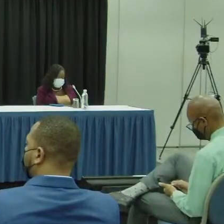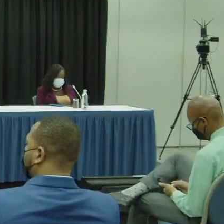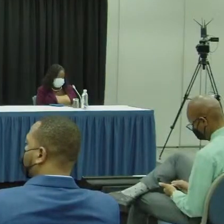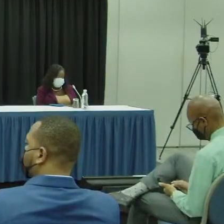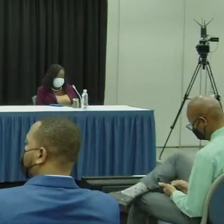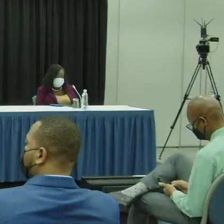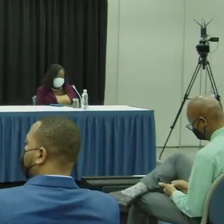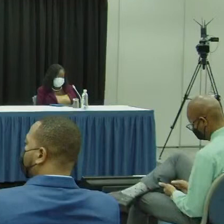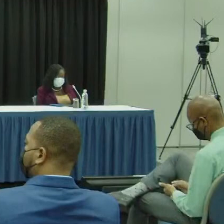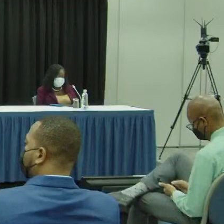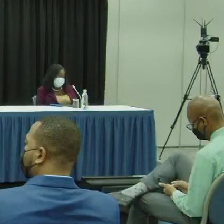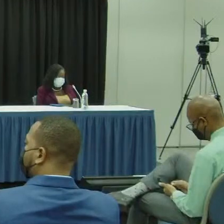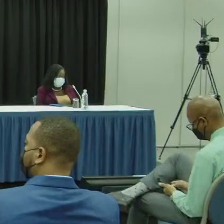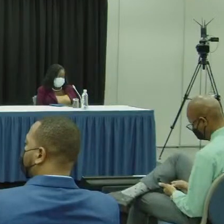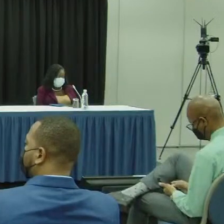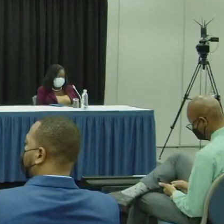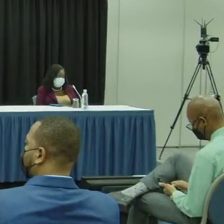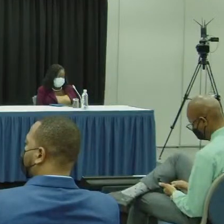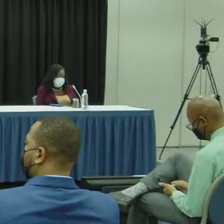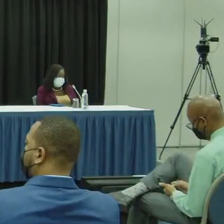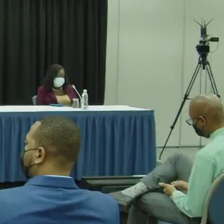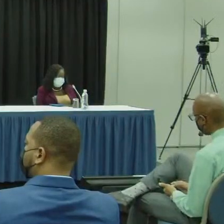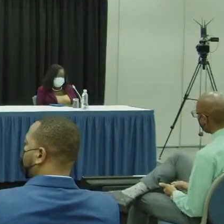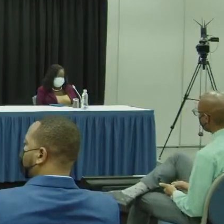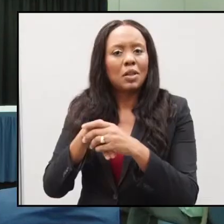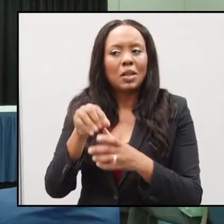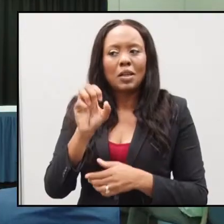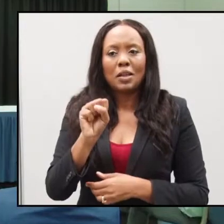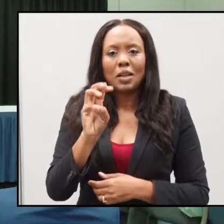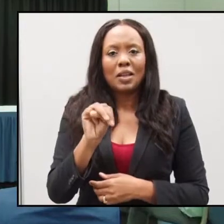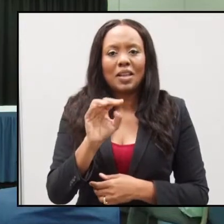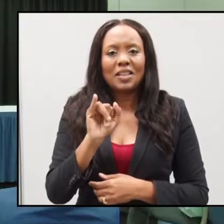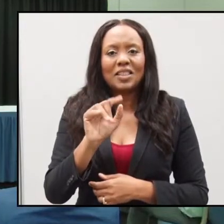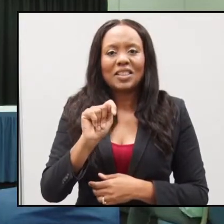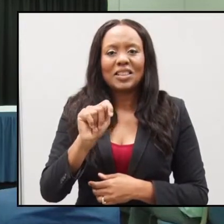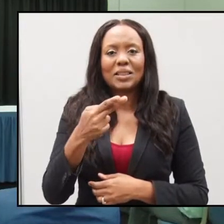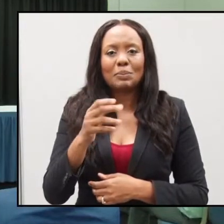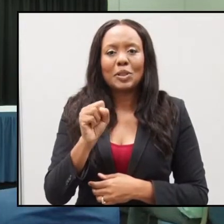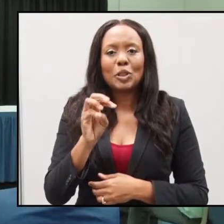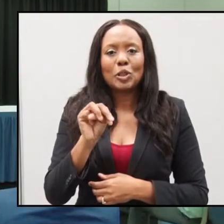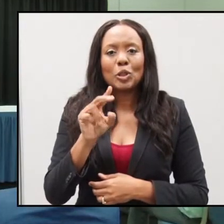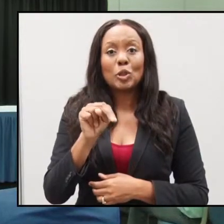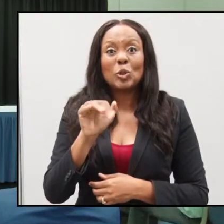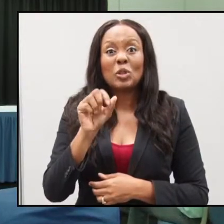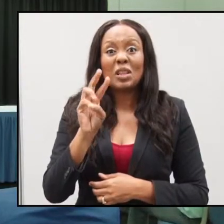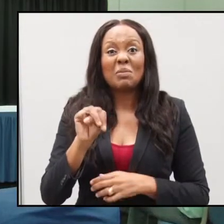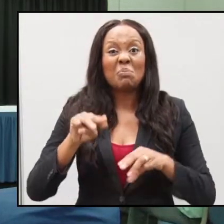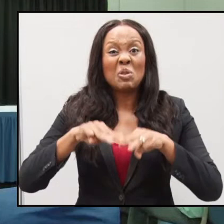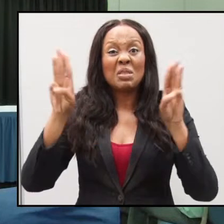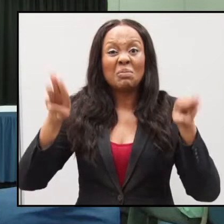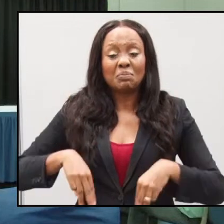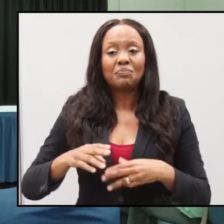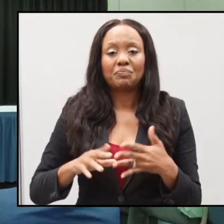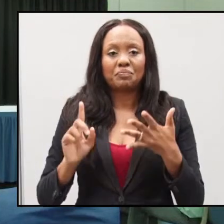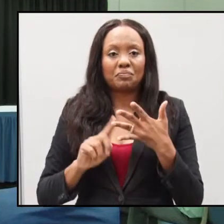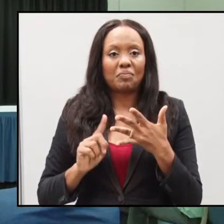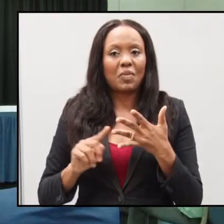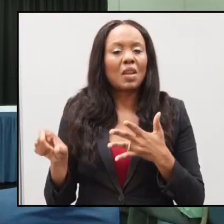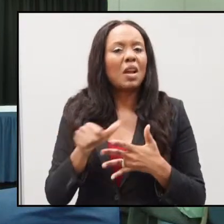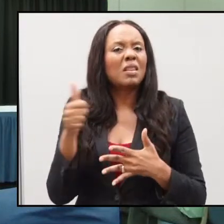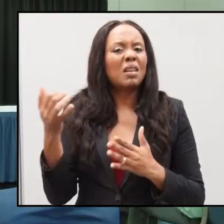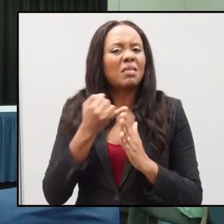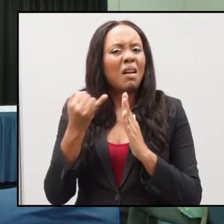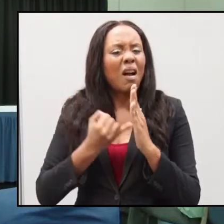National Museum of African American History and Culture fame, Dr. Maxwell Anderson, American art historian, author,